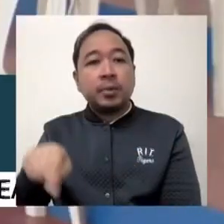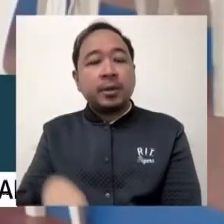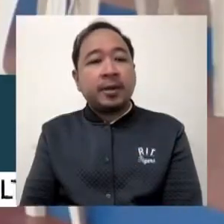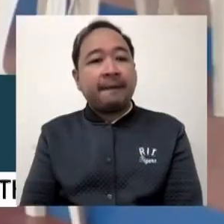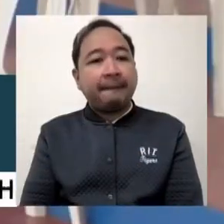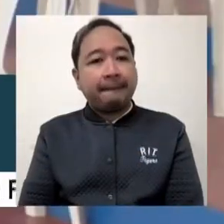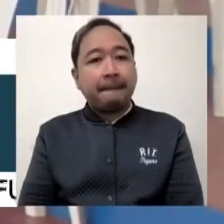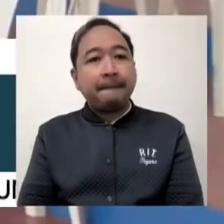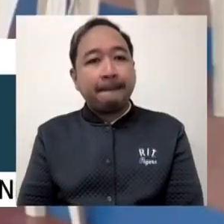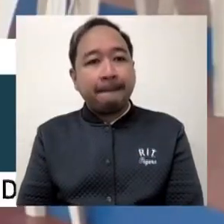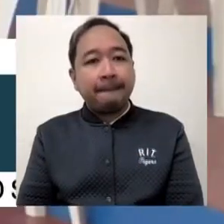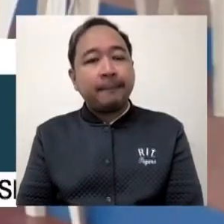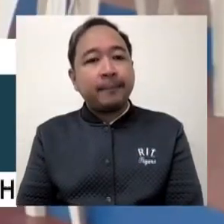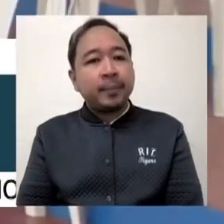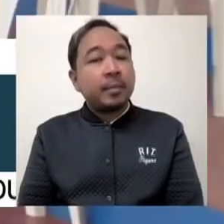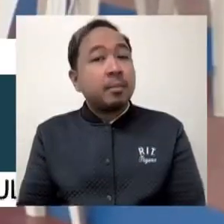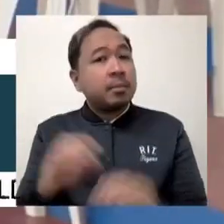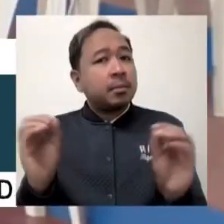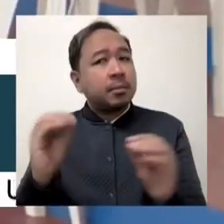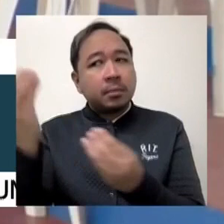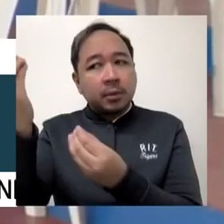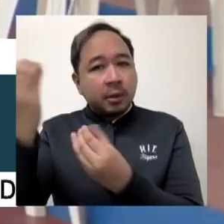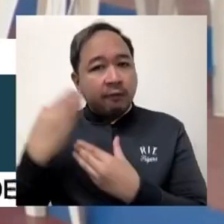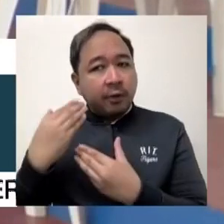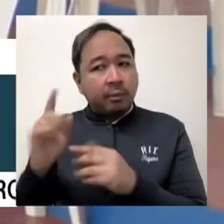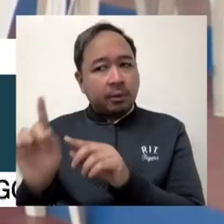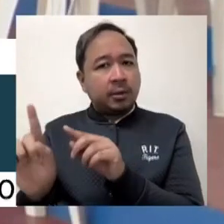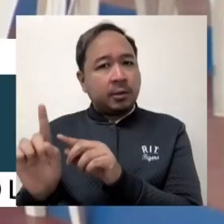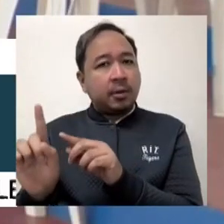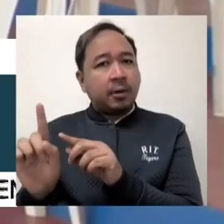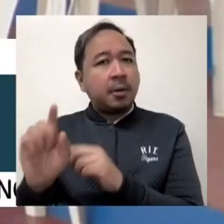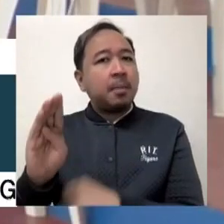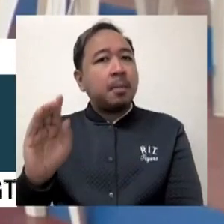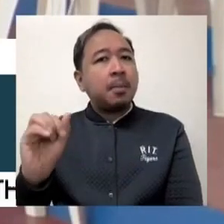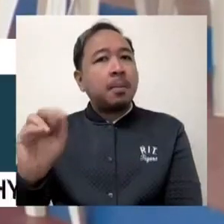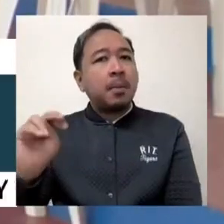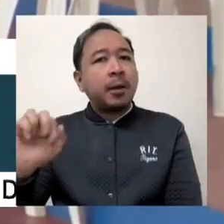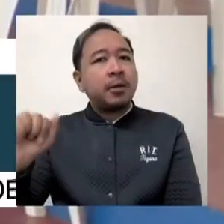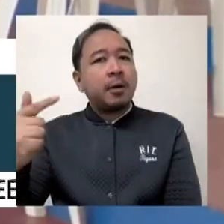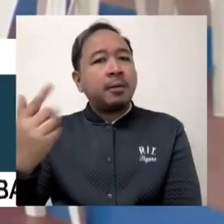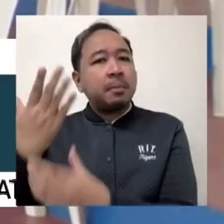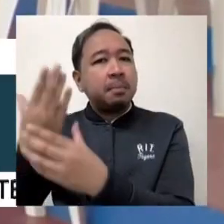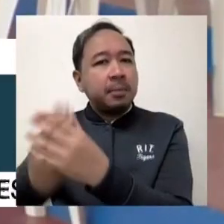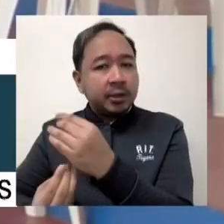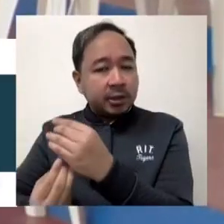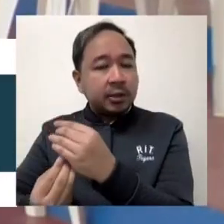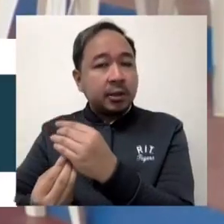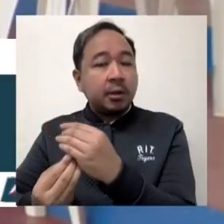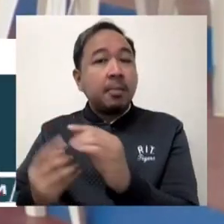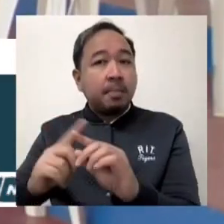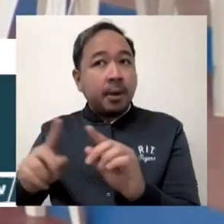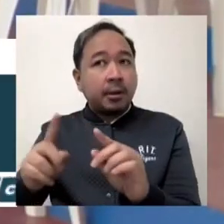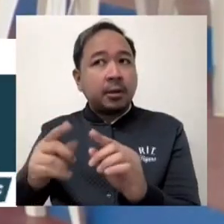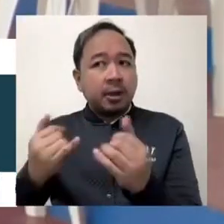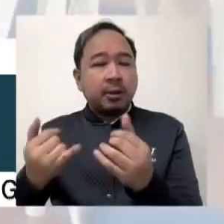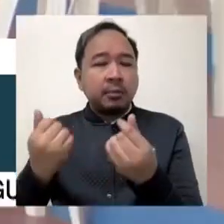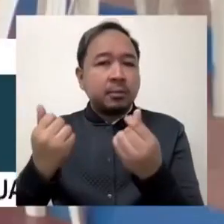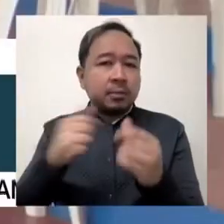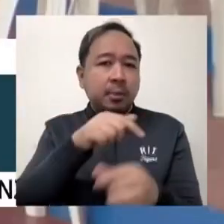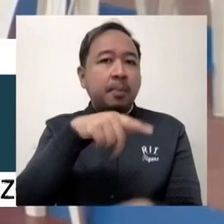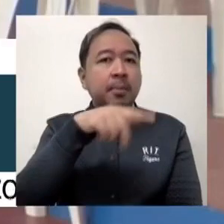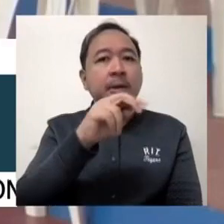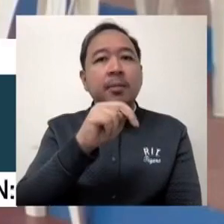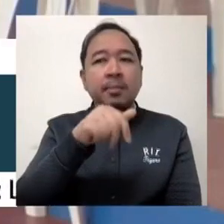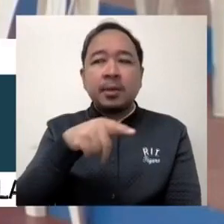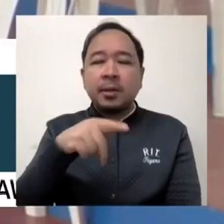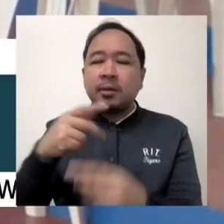Wala tayong nababalita na missing yung person. Oh, but meron din naman actually effort din ng PNP. In the